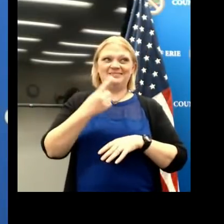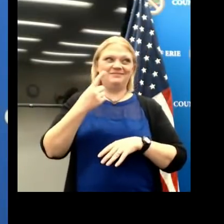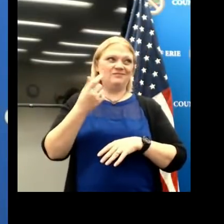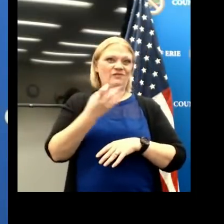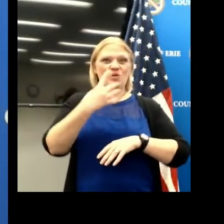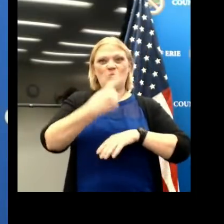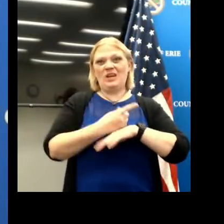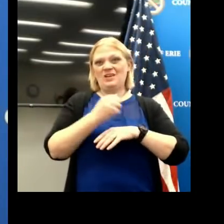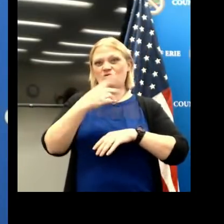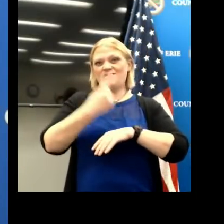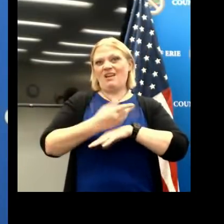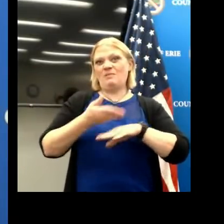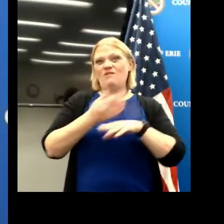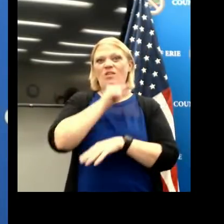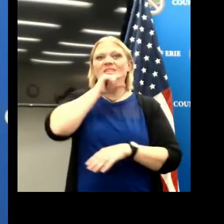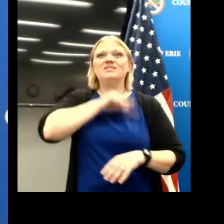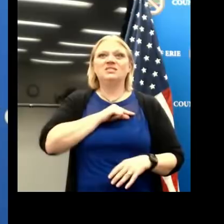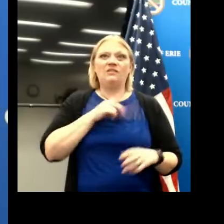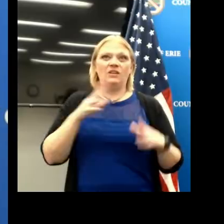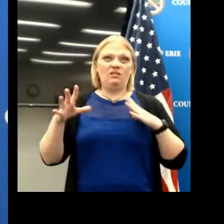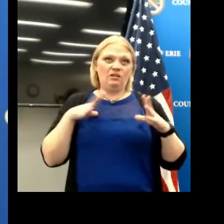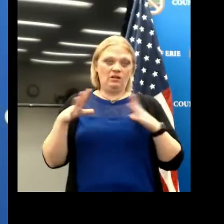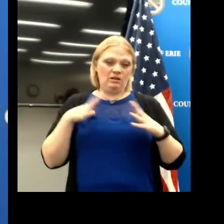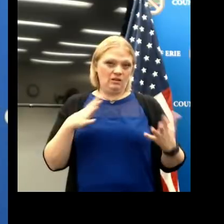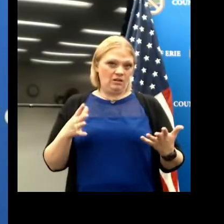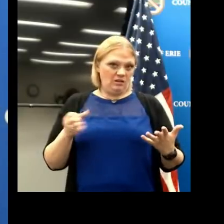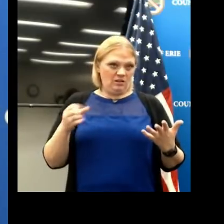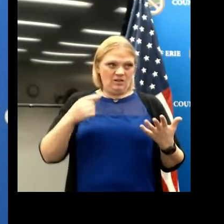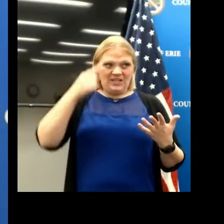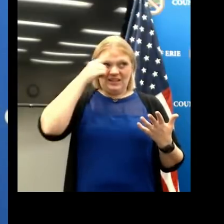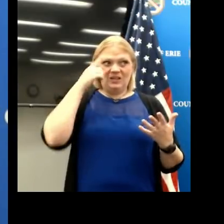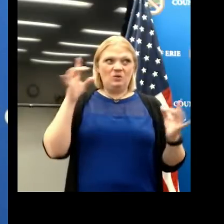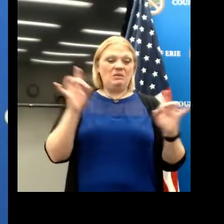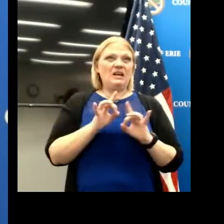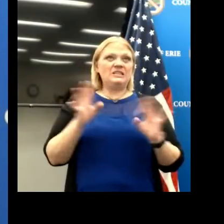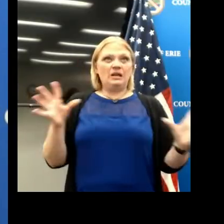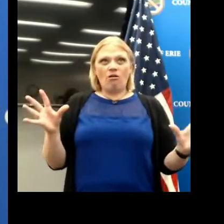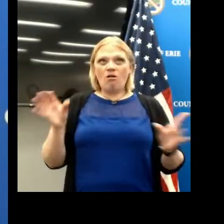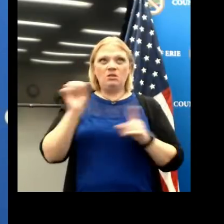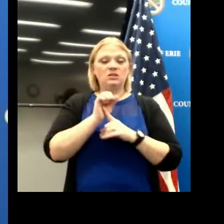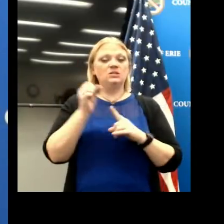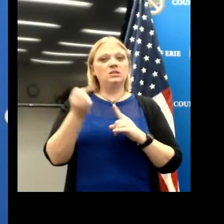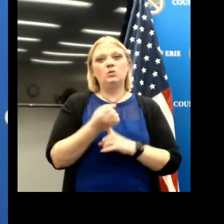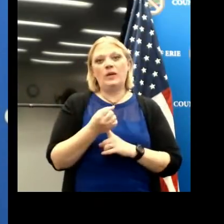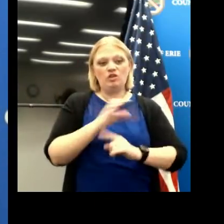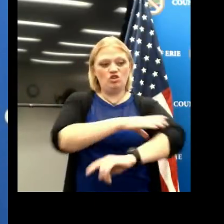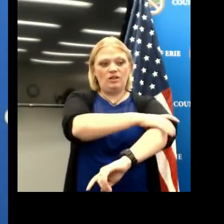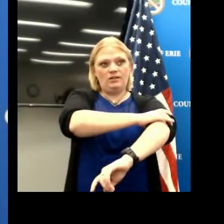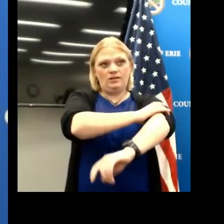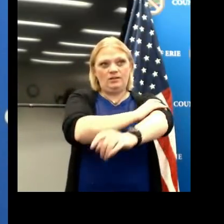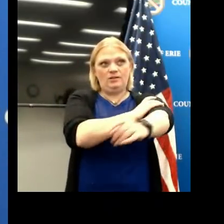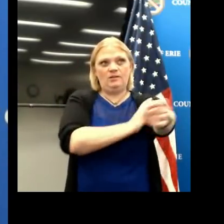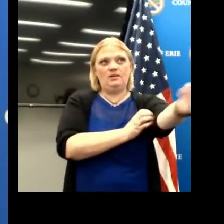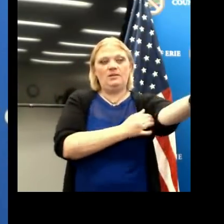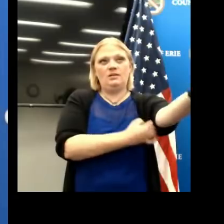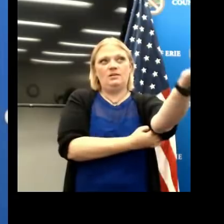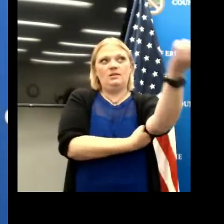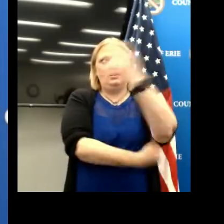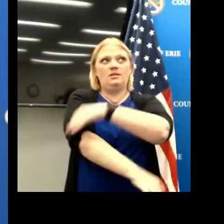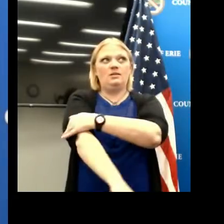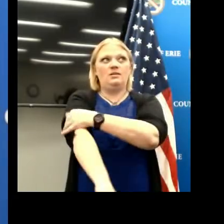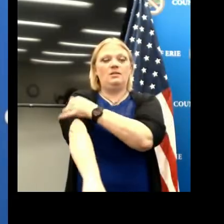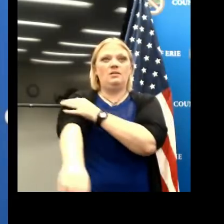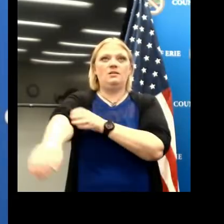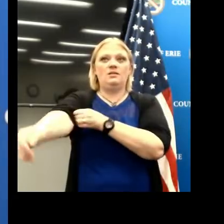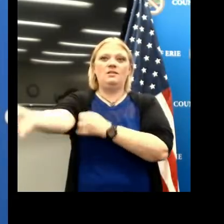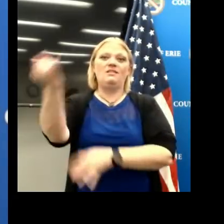holiday. So, I think it would be a terrible scenario if young people